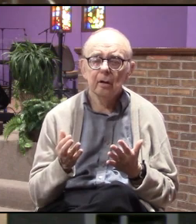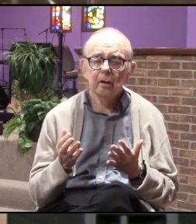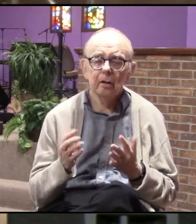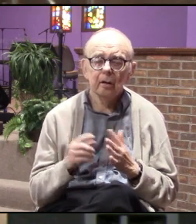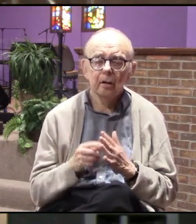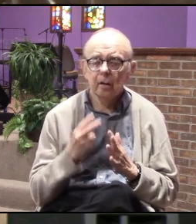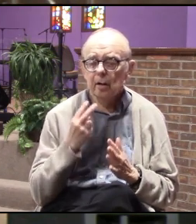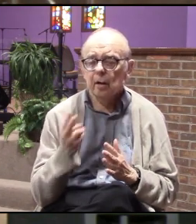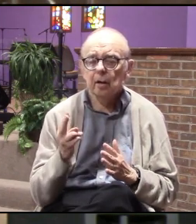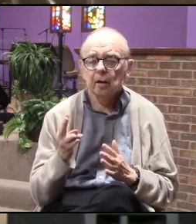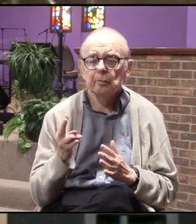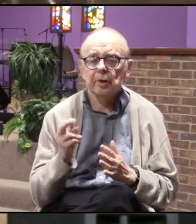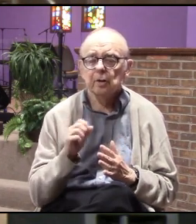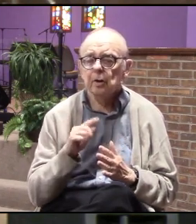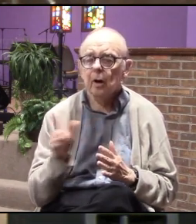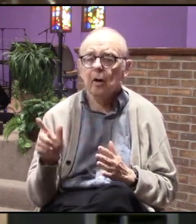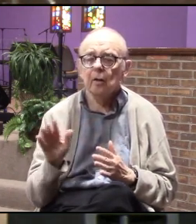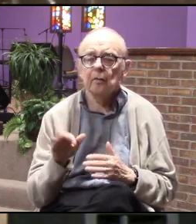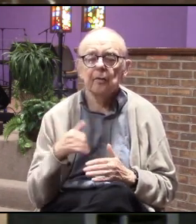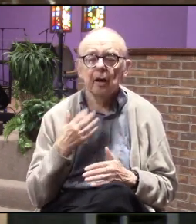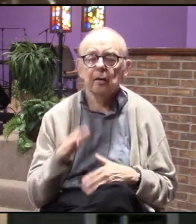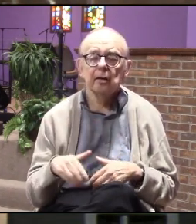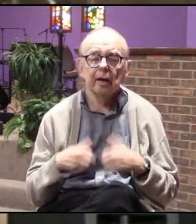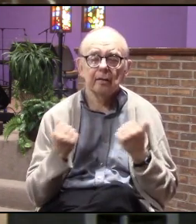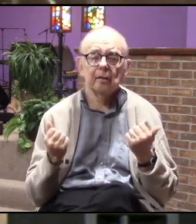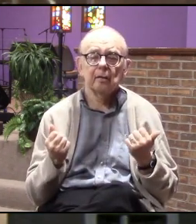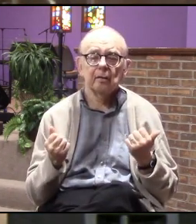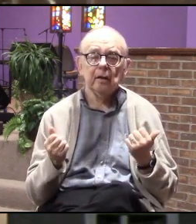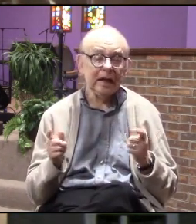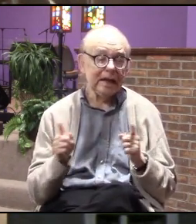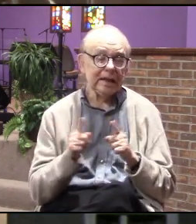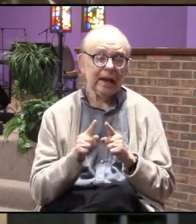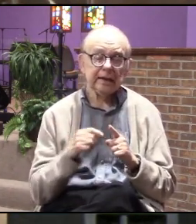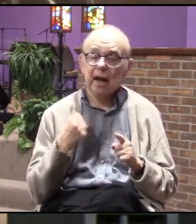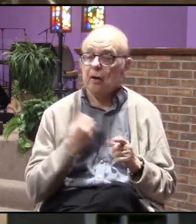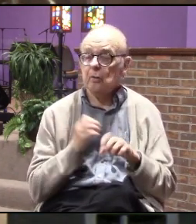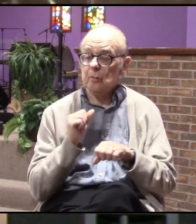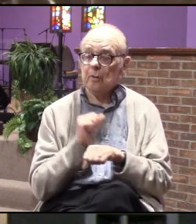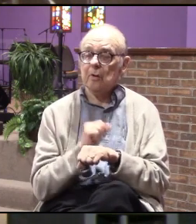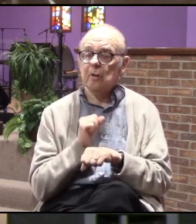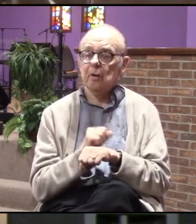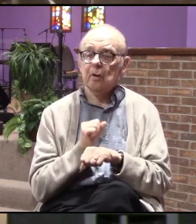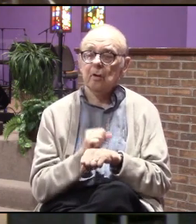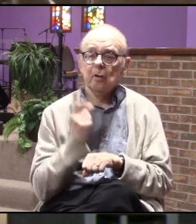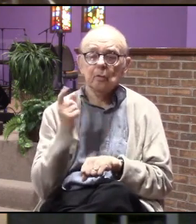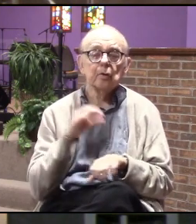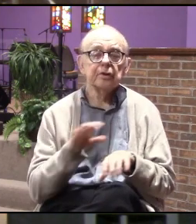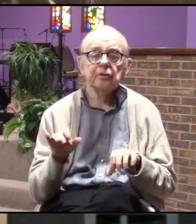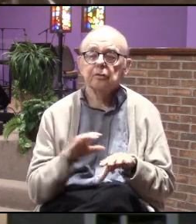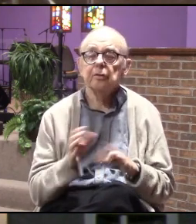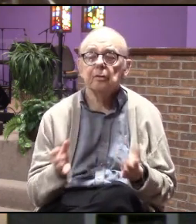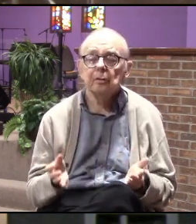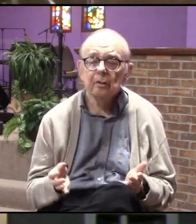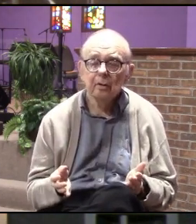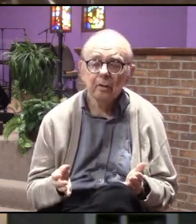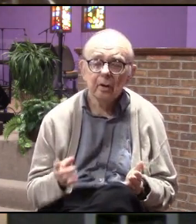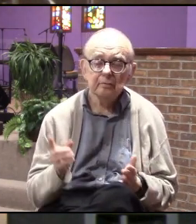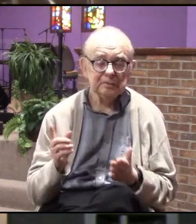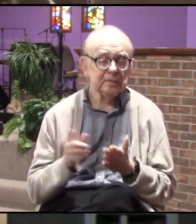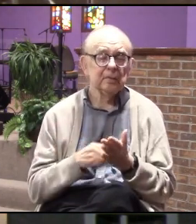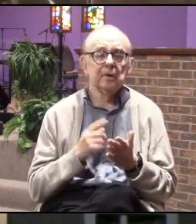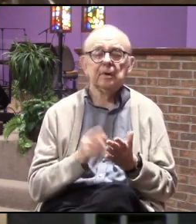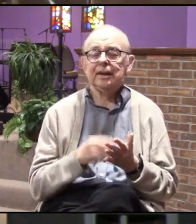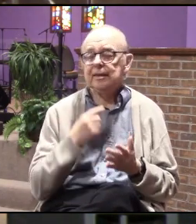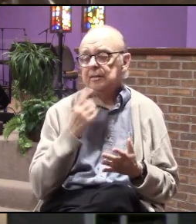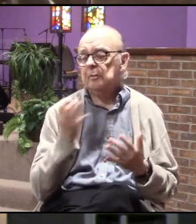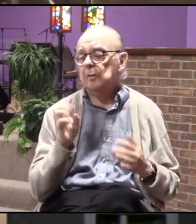we begin to look at all of our life, like our work, the work that you do. Now sometimes